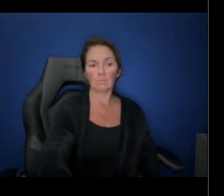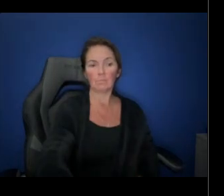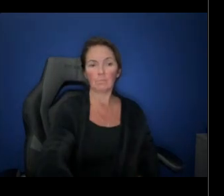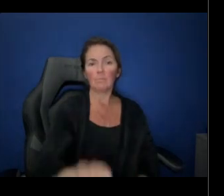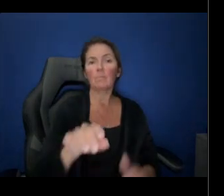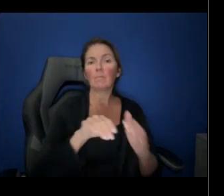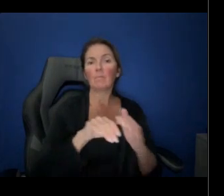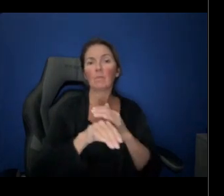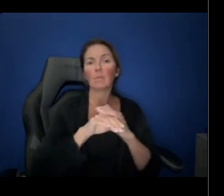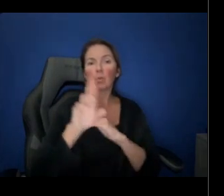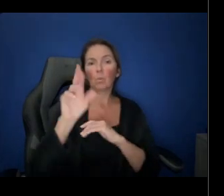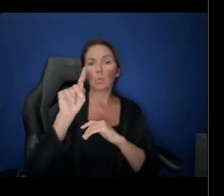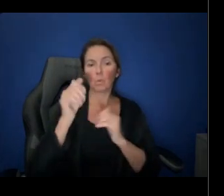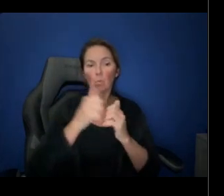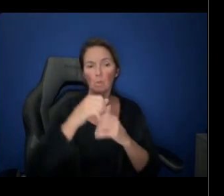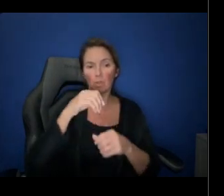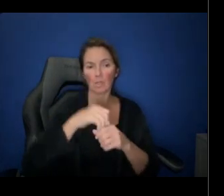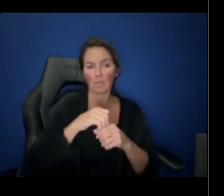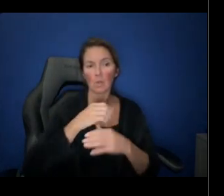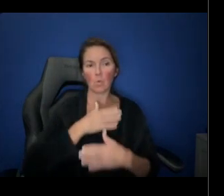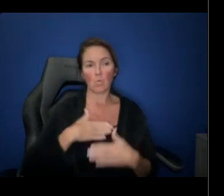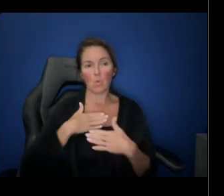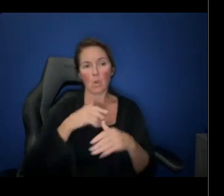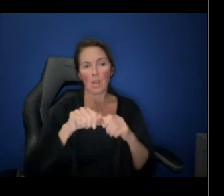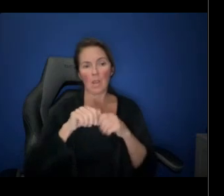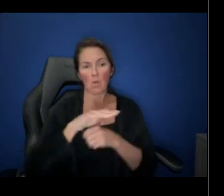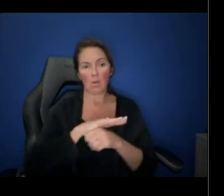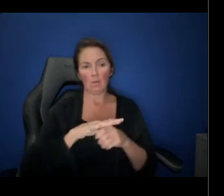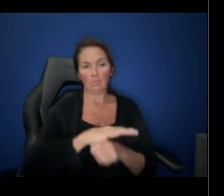Accessible routes within recreation area.